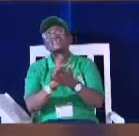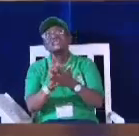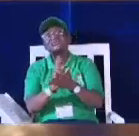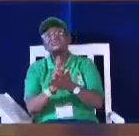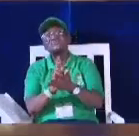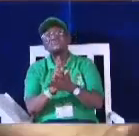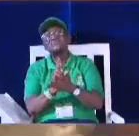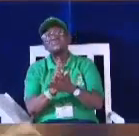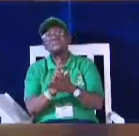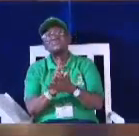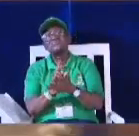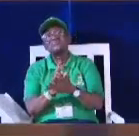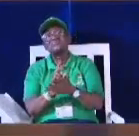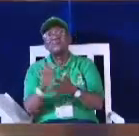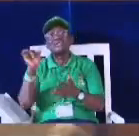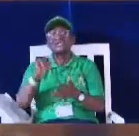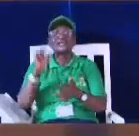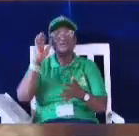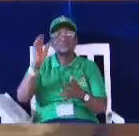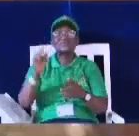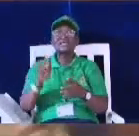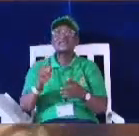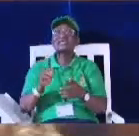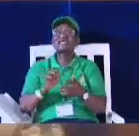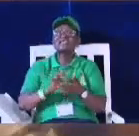they treat him with some,